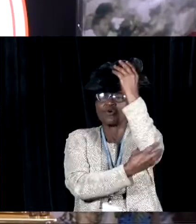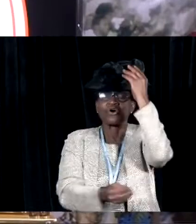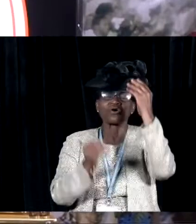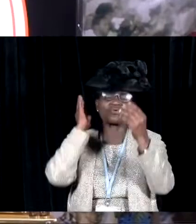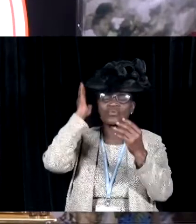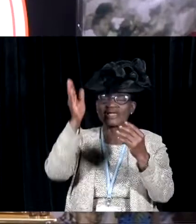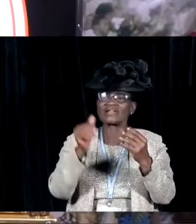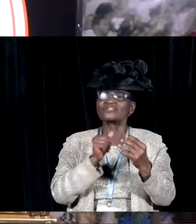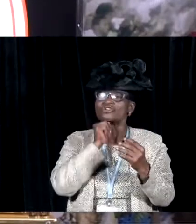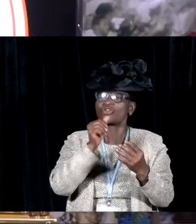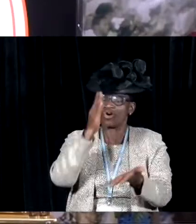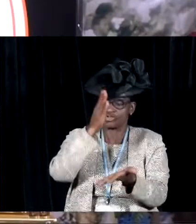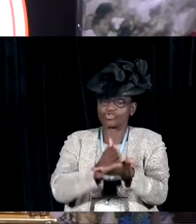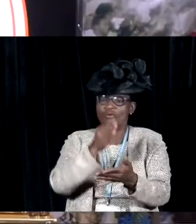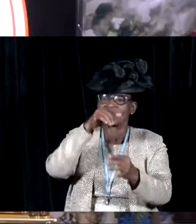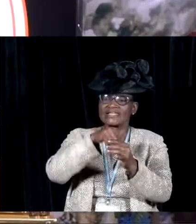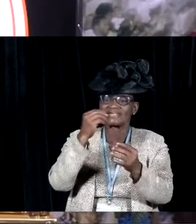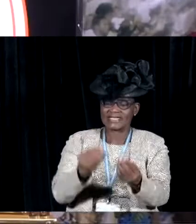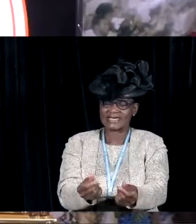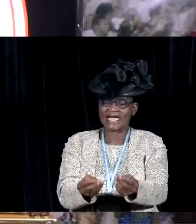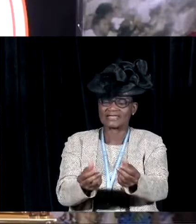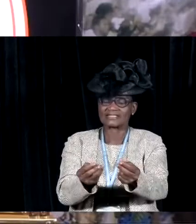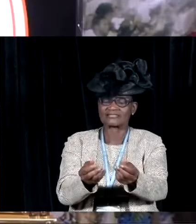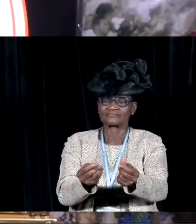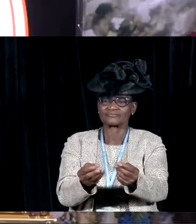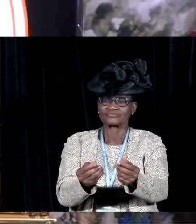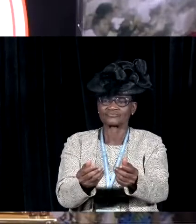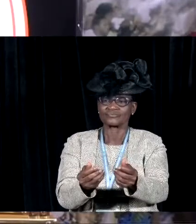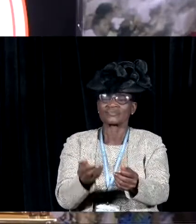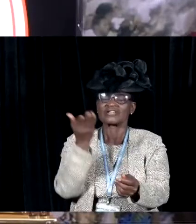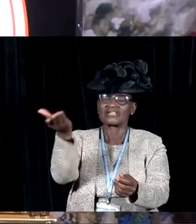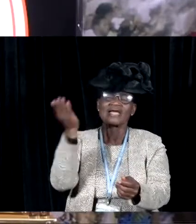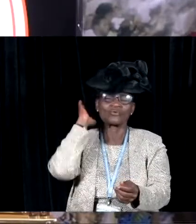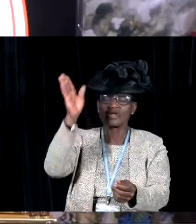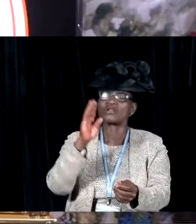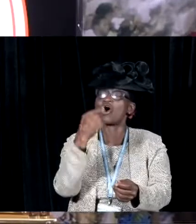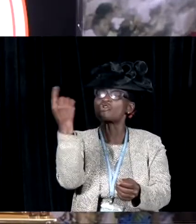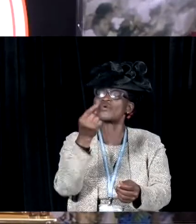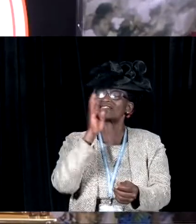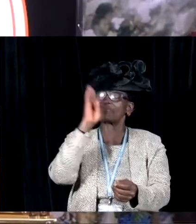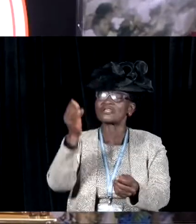not cease in the land. There will always be poor people.